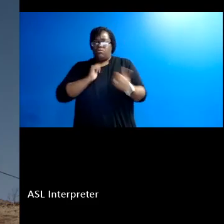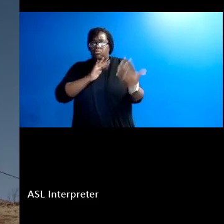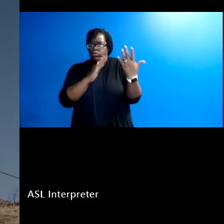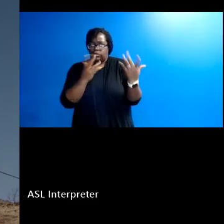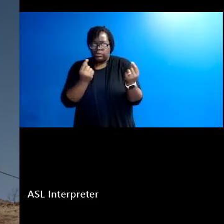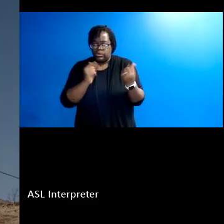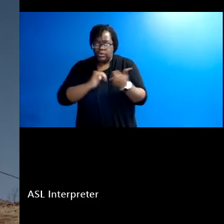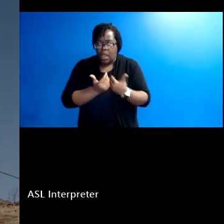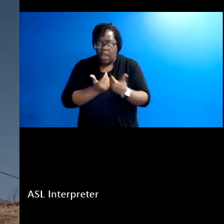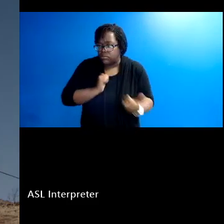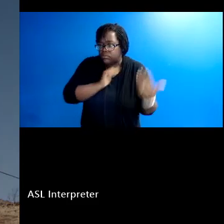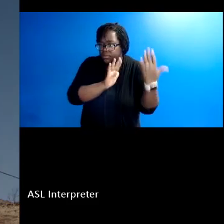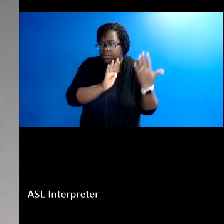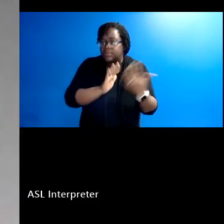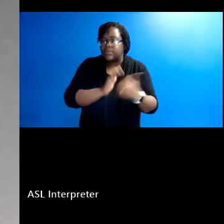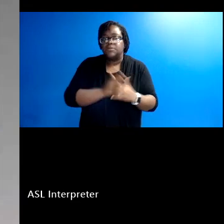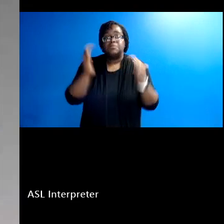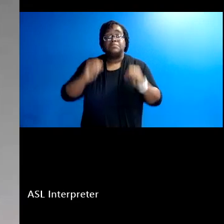slide, please.